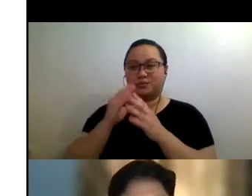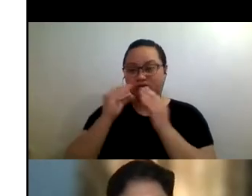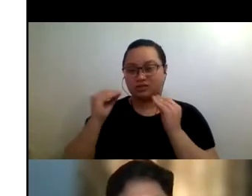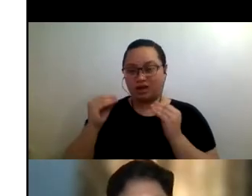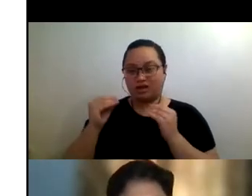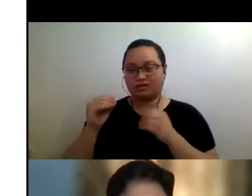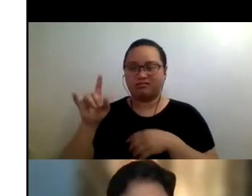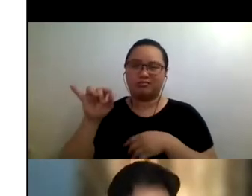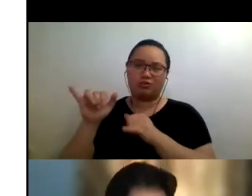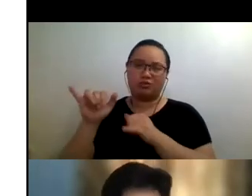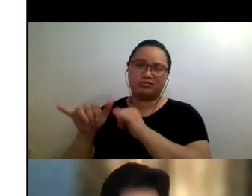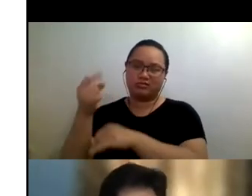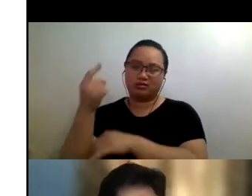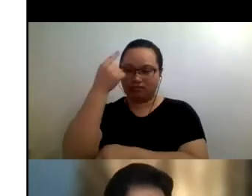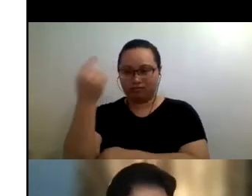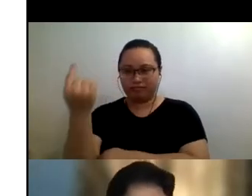Now,